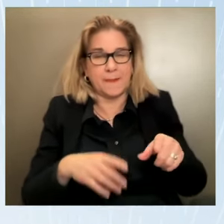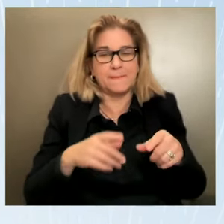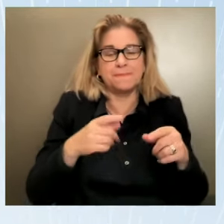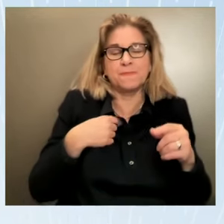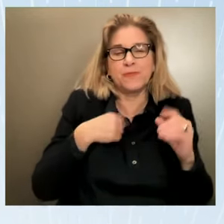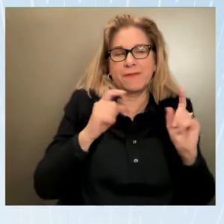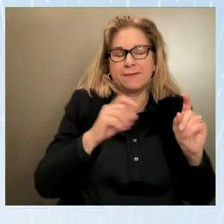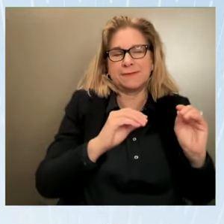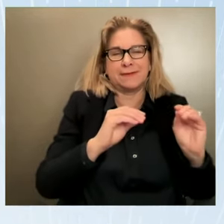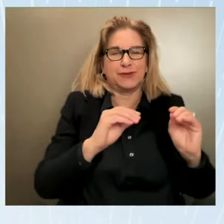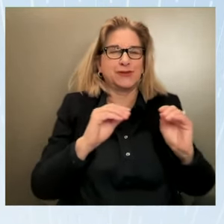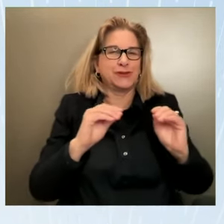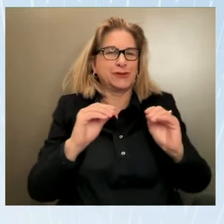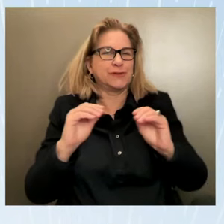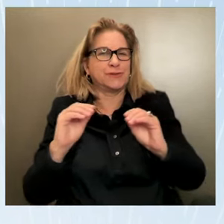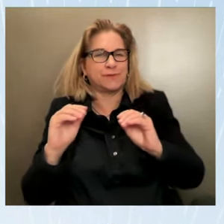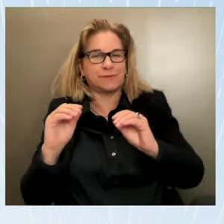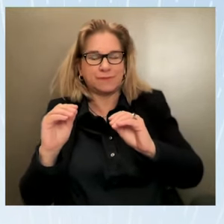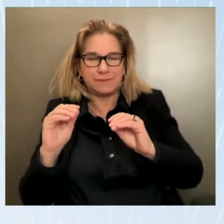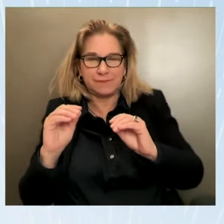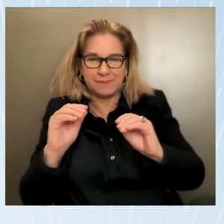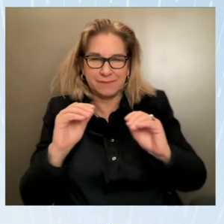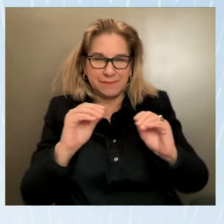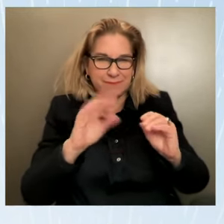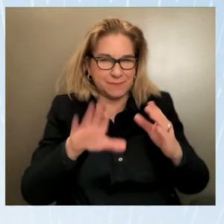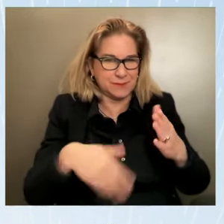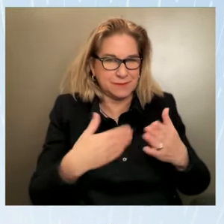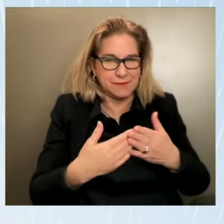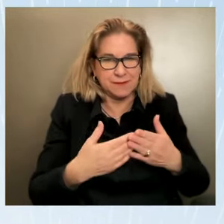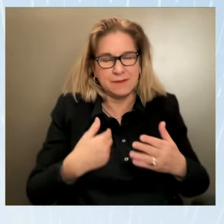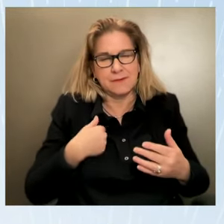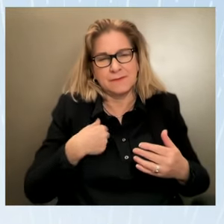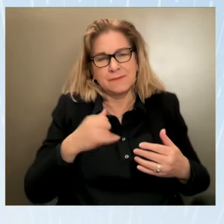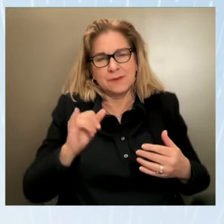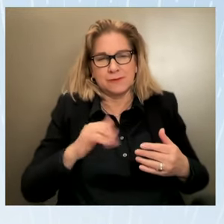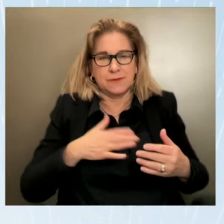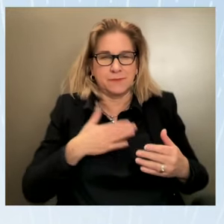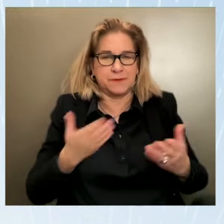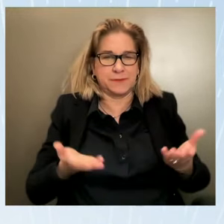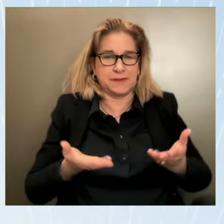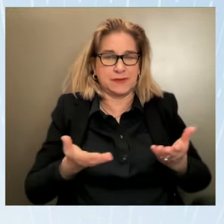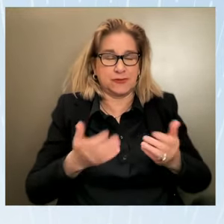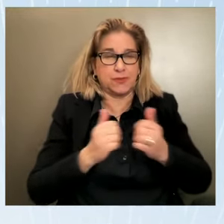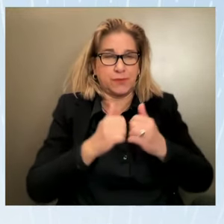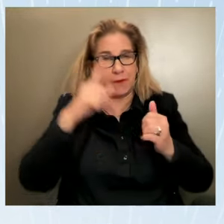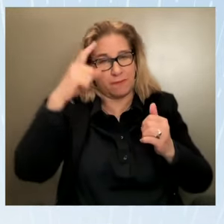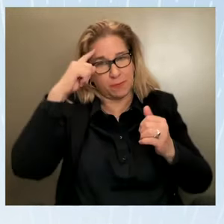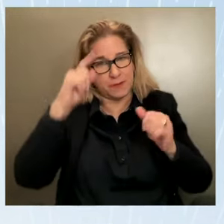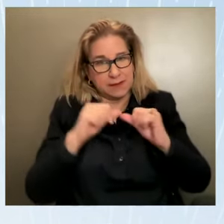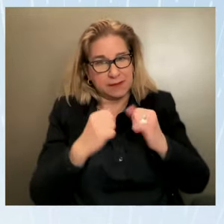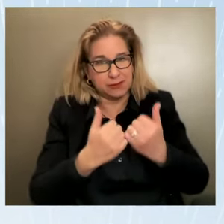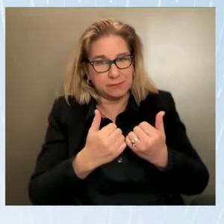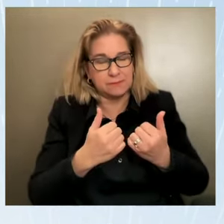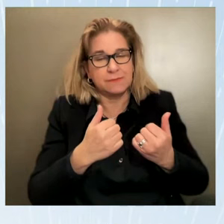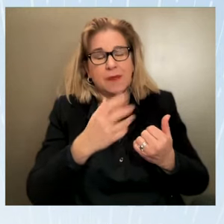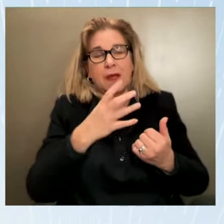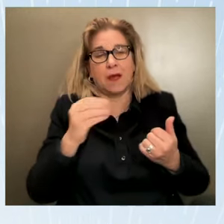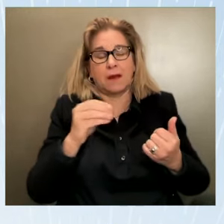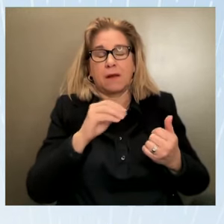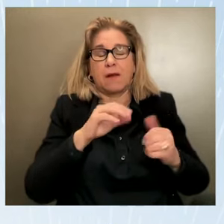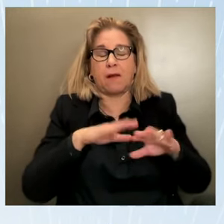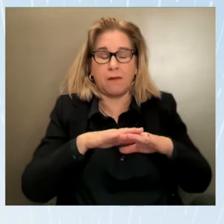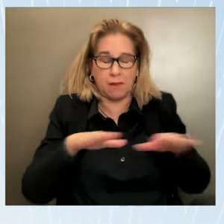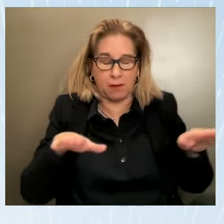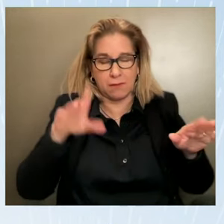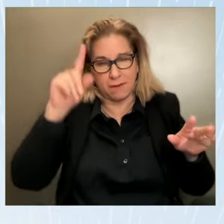with non-governmental organizations and international partners to ensure that stakeholders understand when